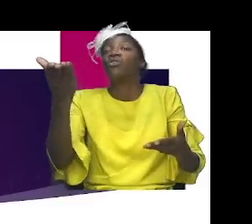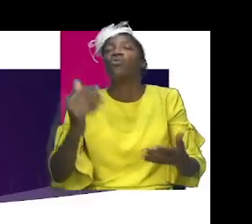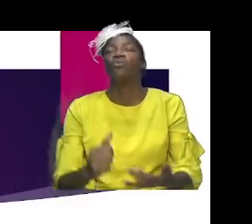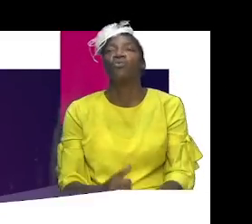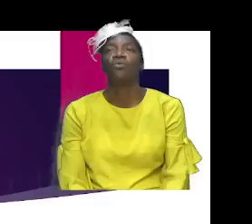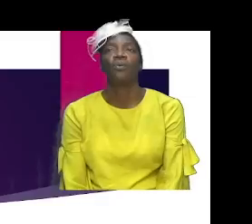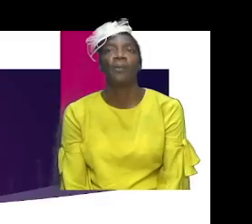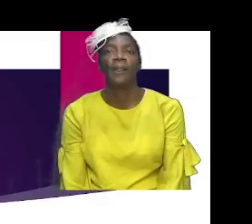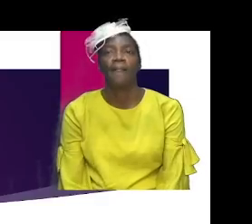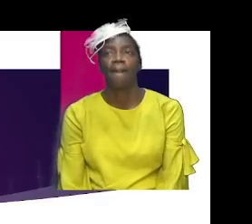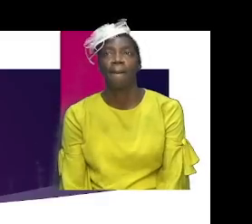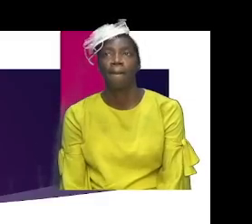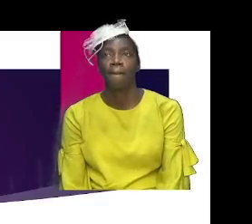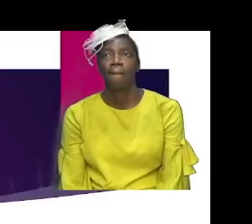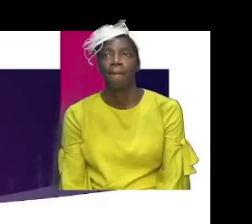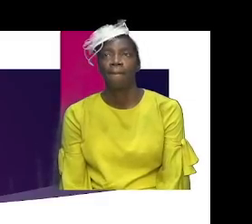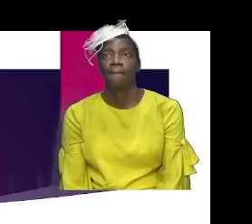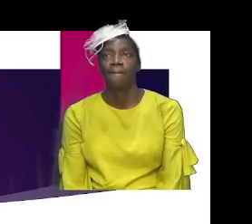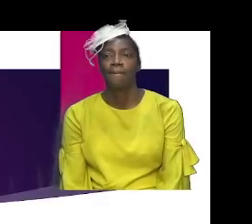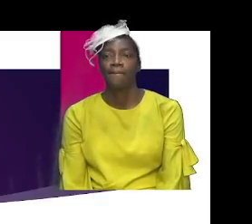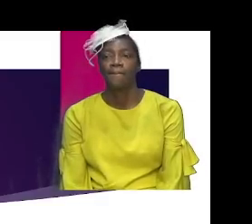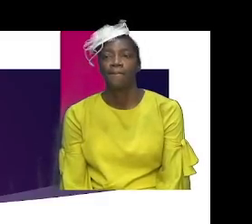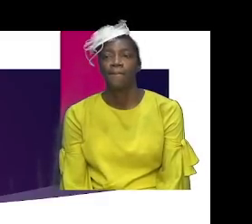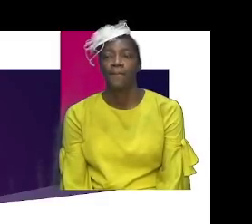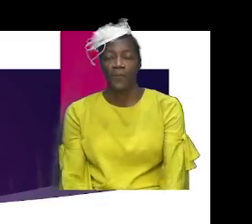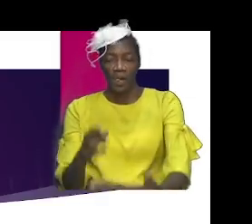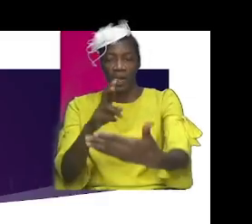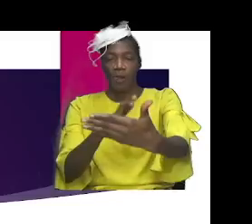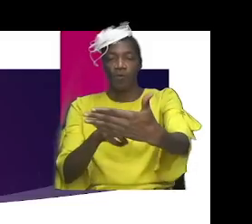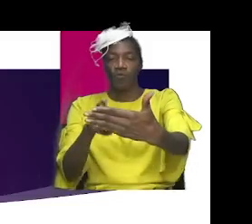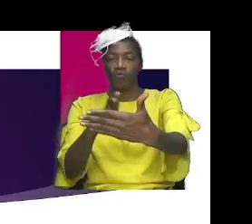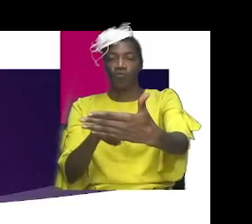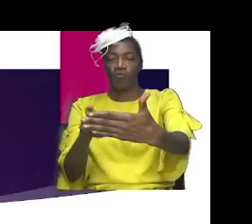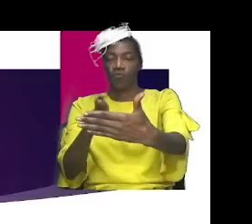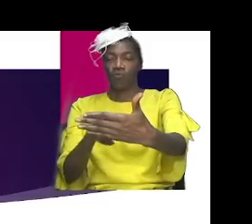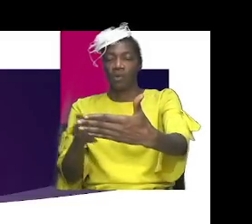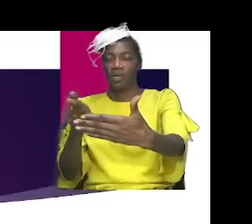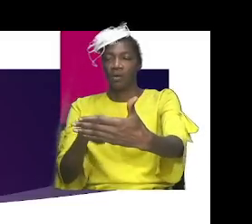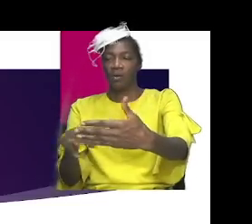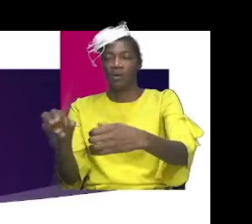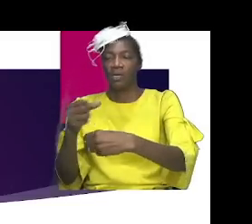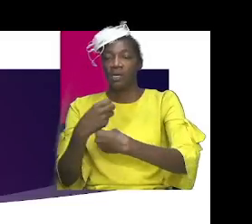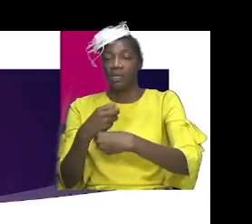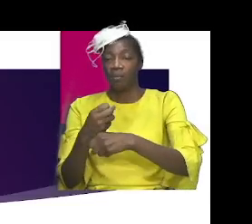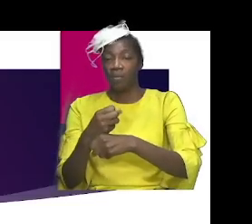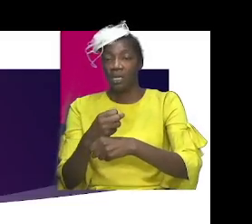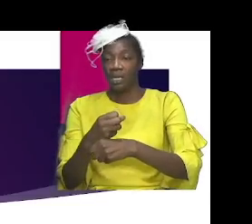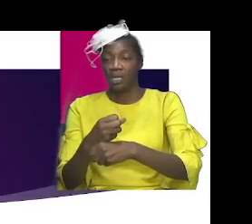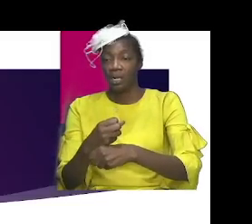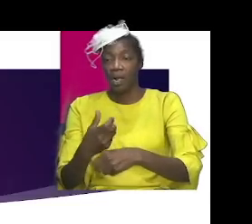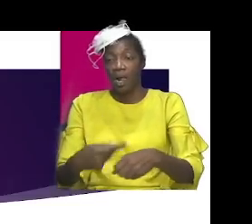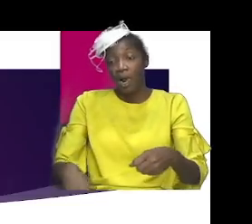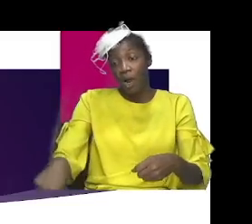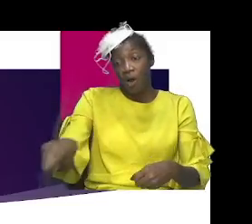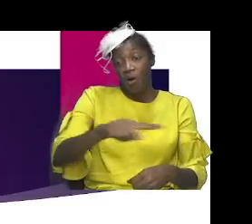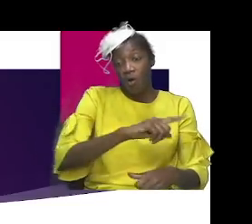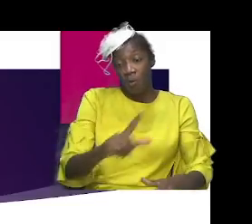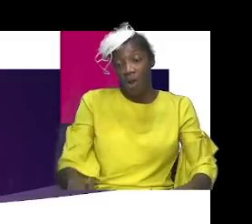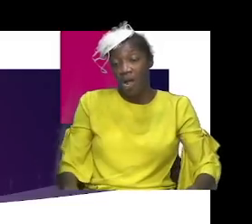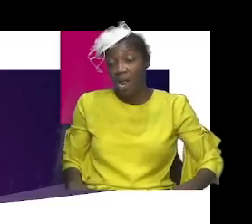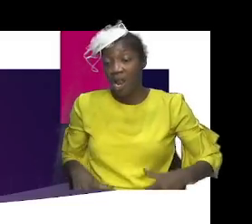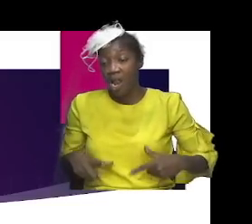God, that a record is being made of our lives right